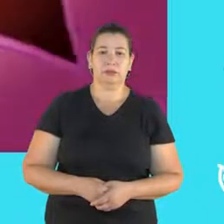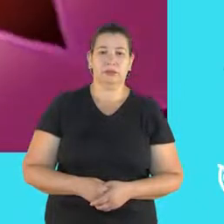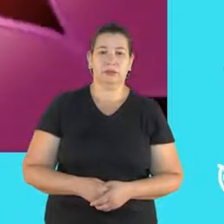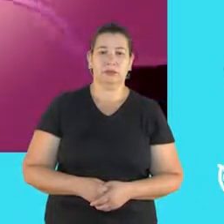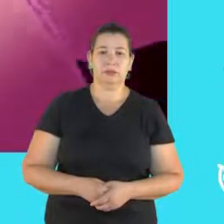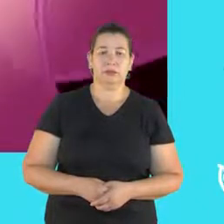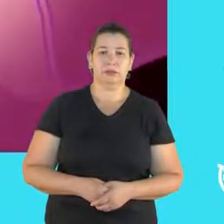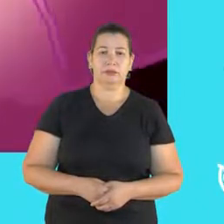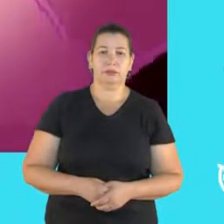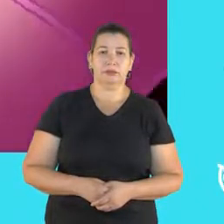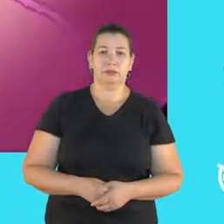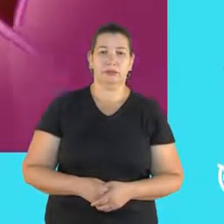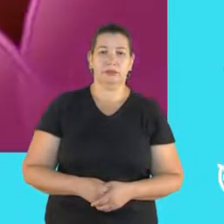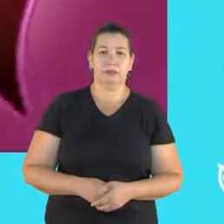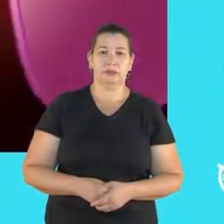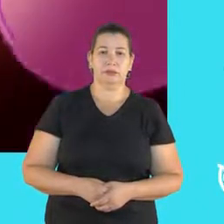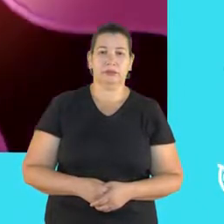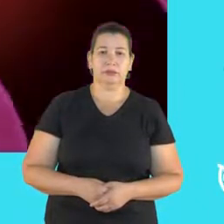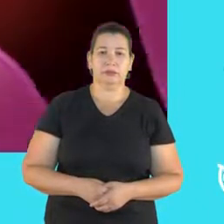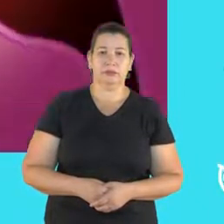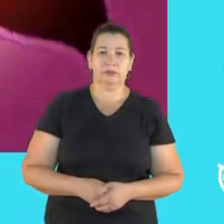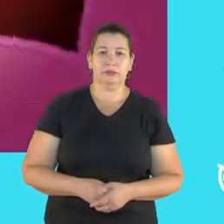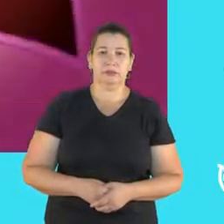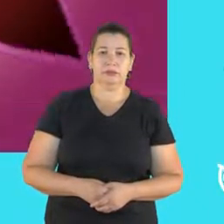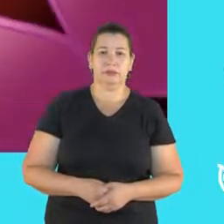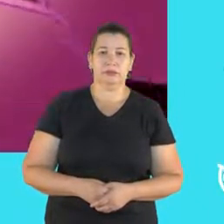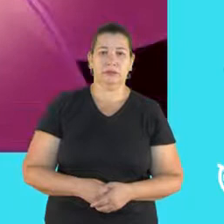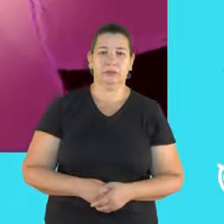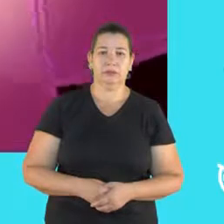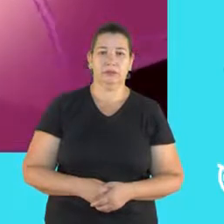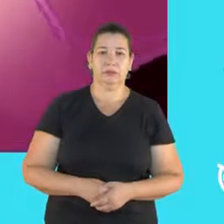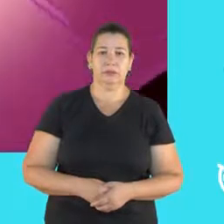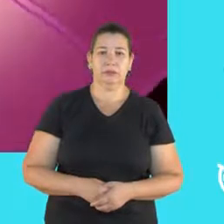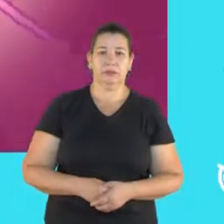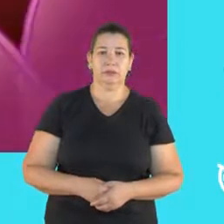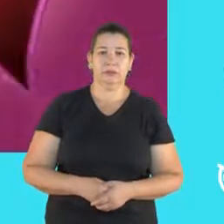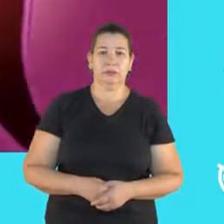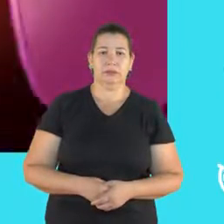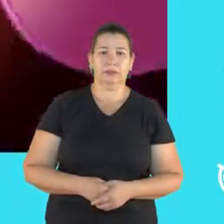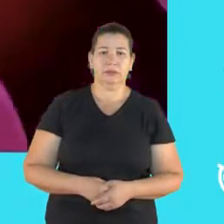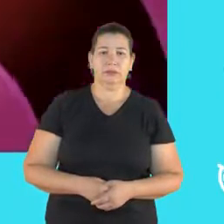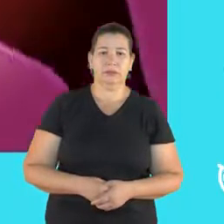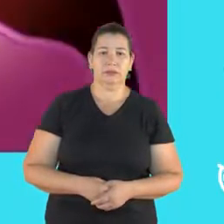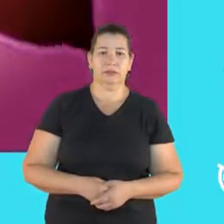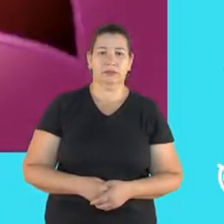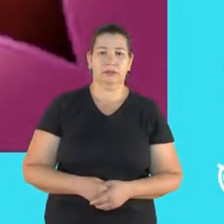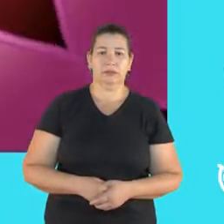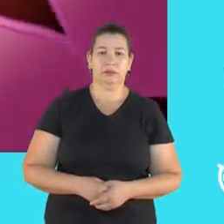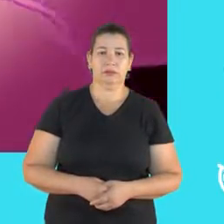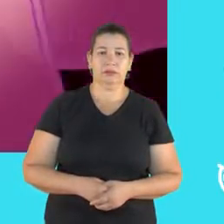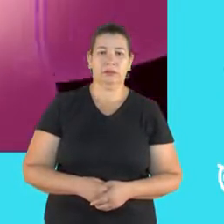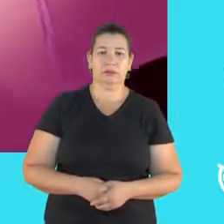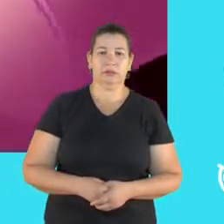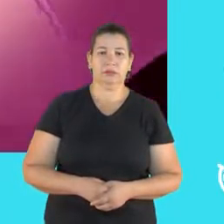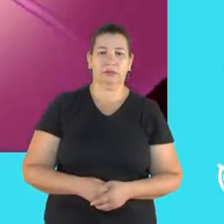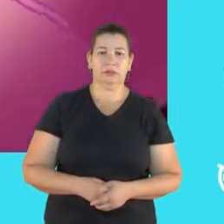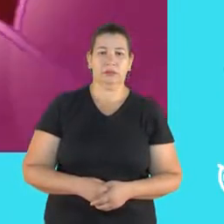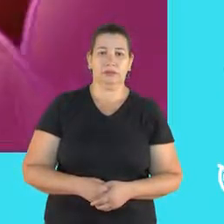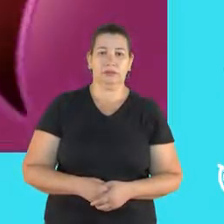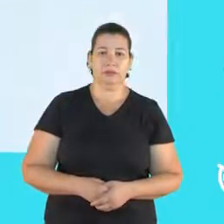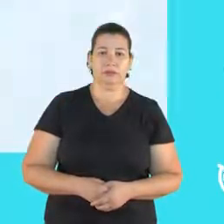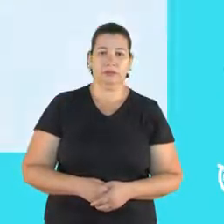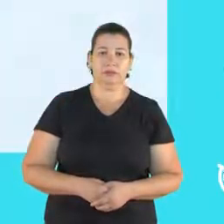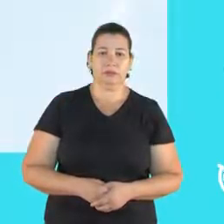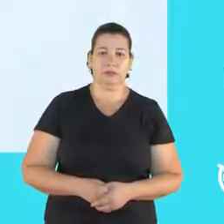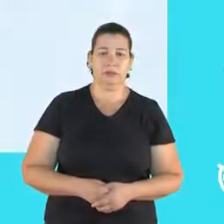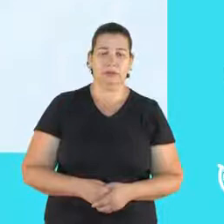proteins inside or on the cell's surface. Those receptors recognize specific hormones as they waft by and bind to